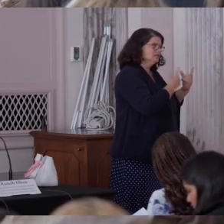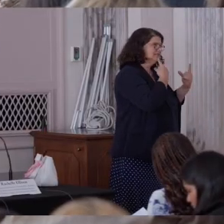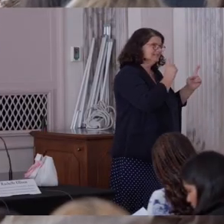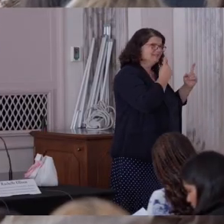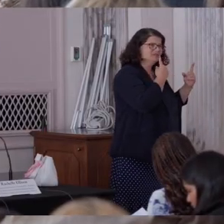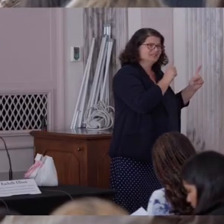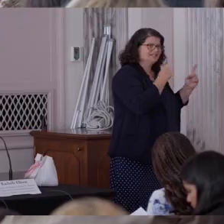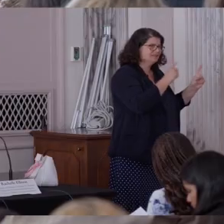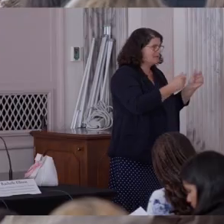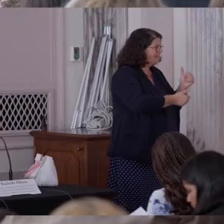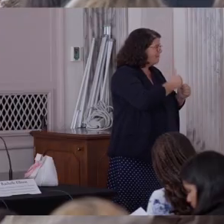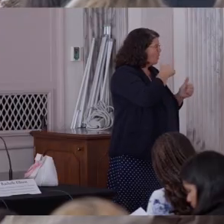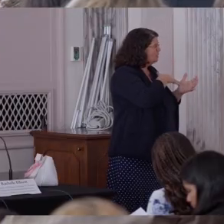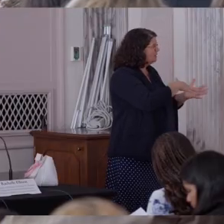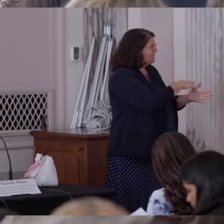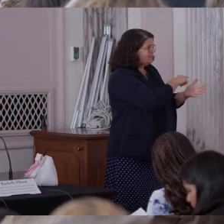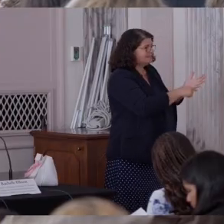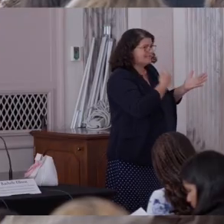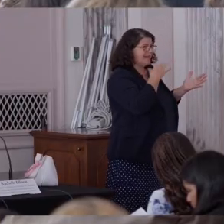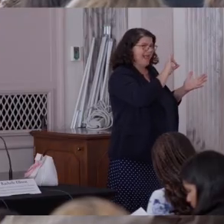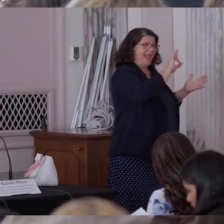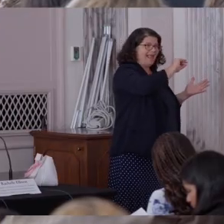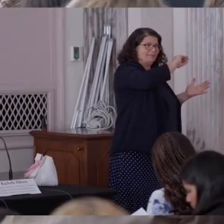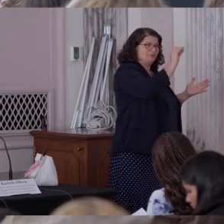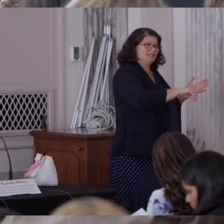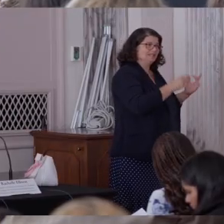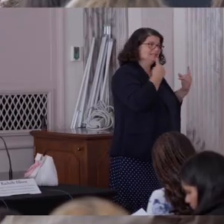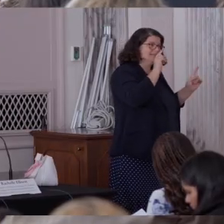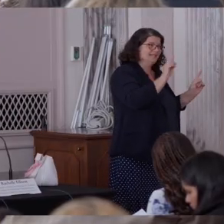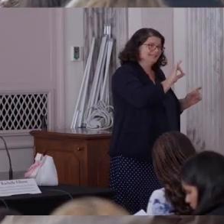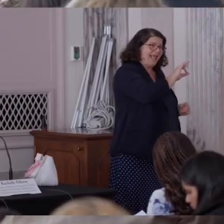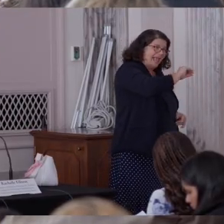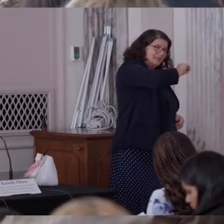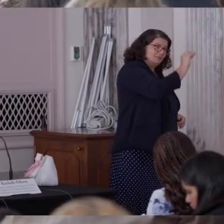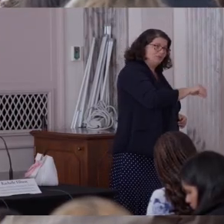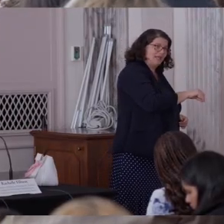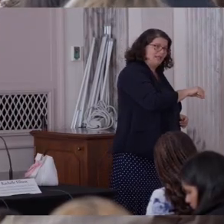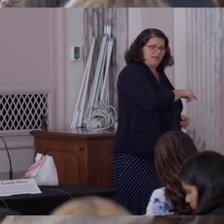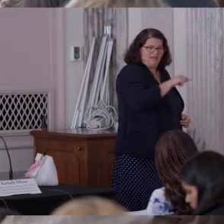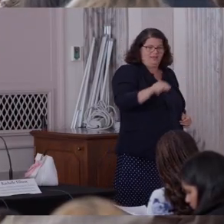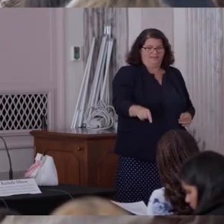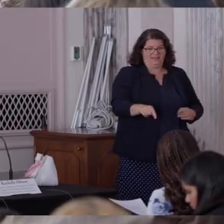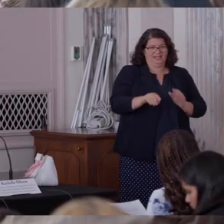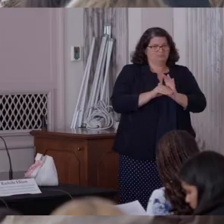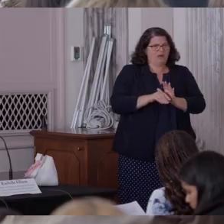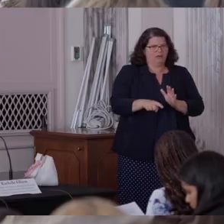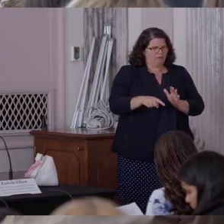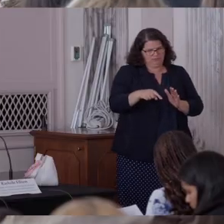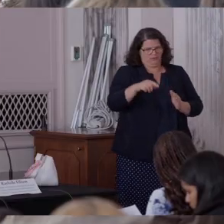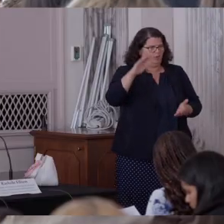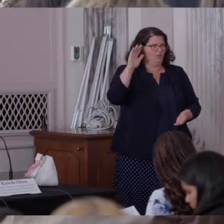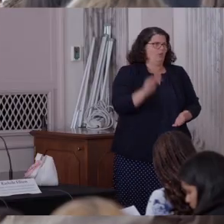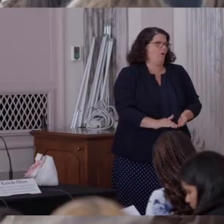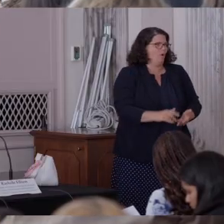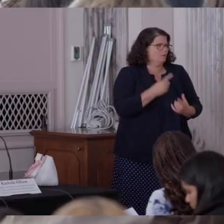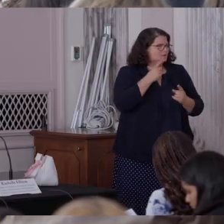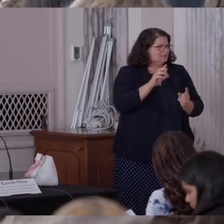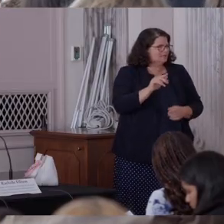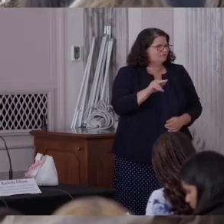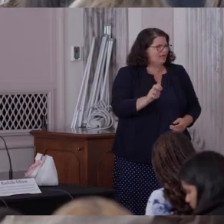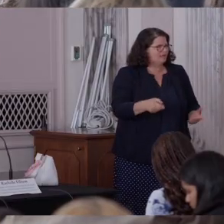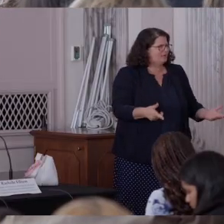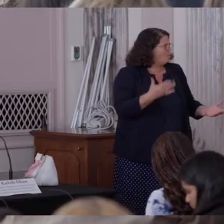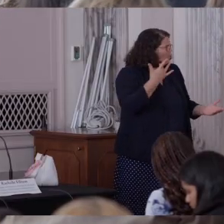most studies, an 80% plus success rate to a model that has a very different success rate. We also know